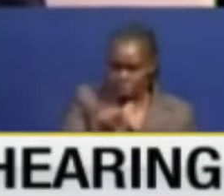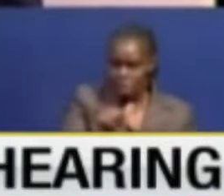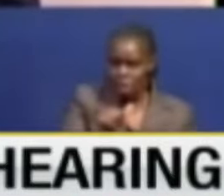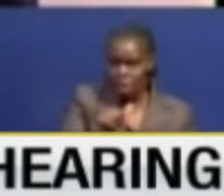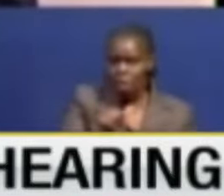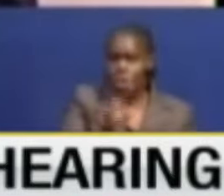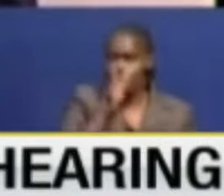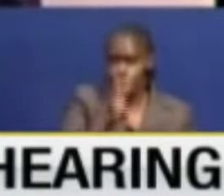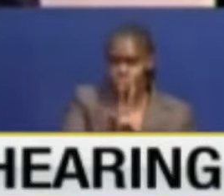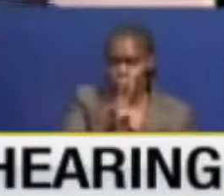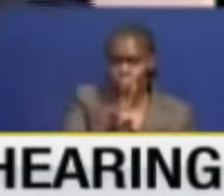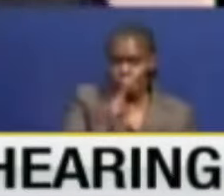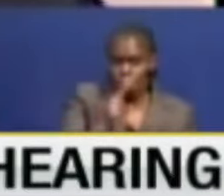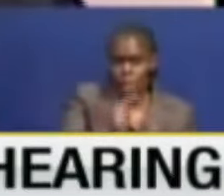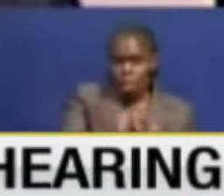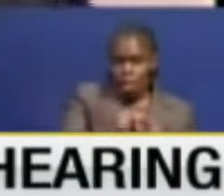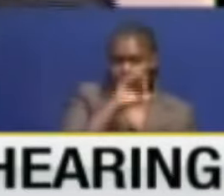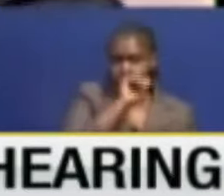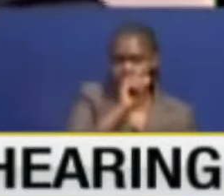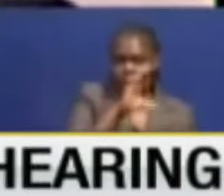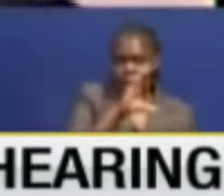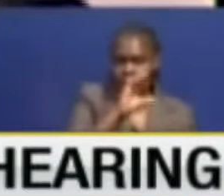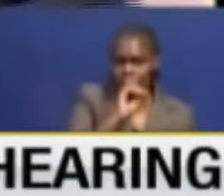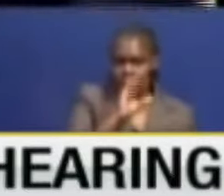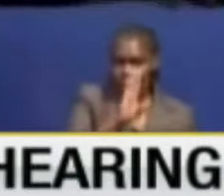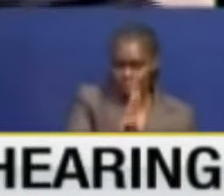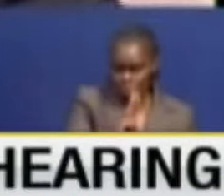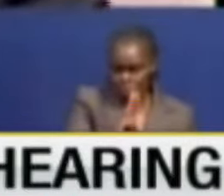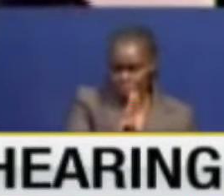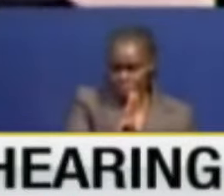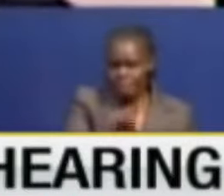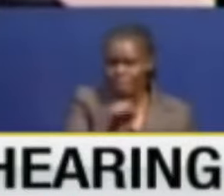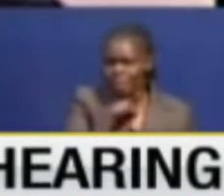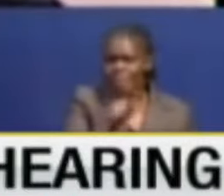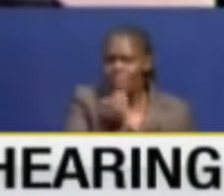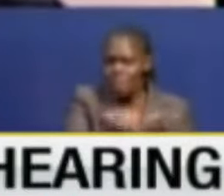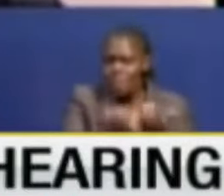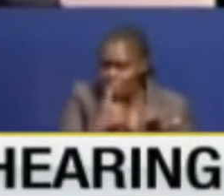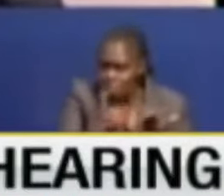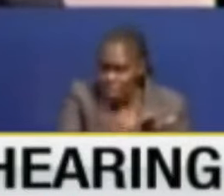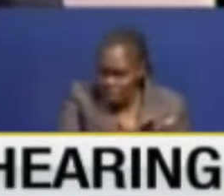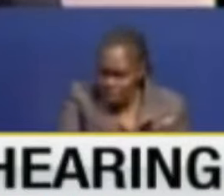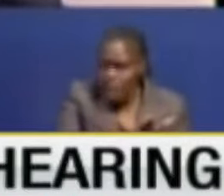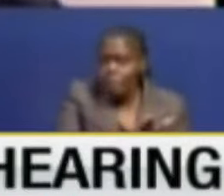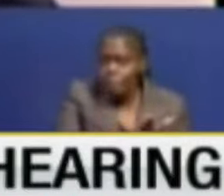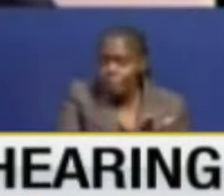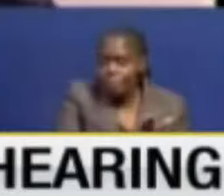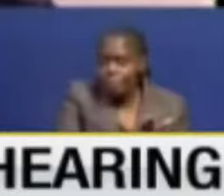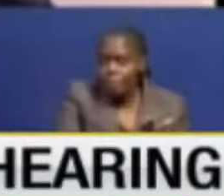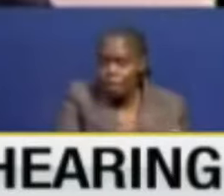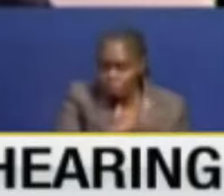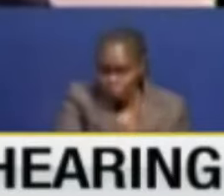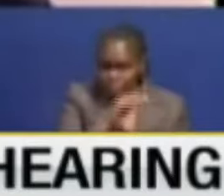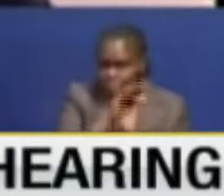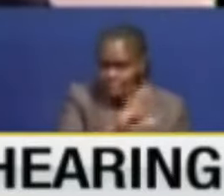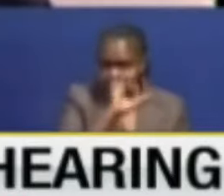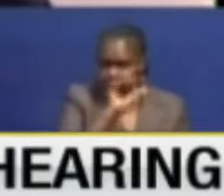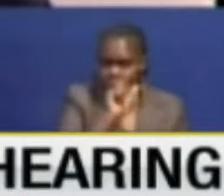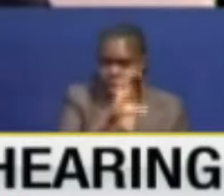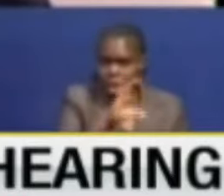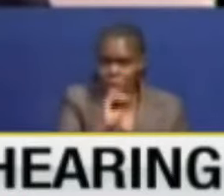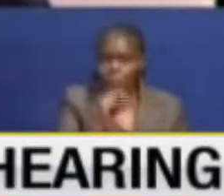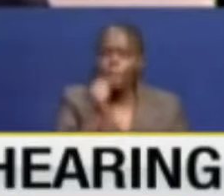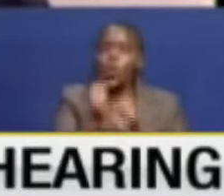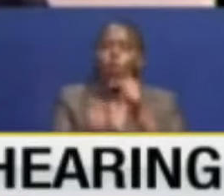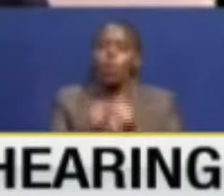us whether the county assembly ever received those letters from the county governor, will be that we shall